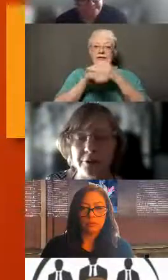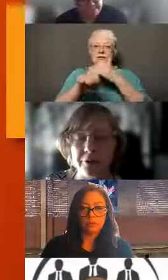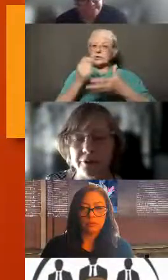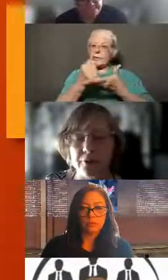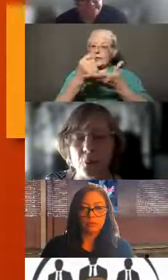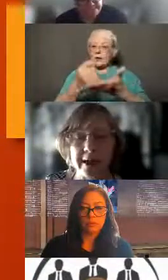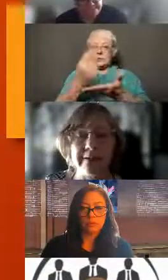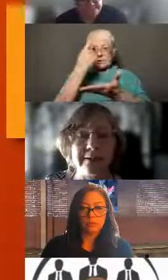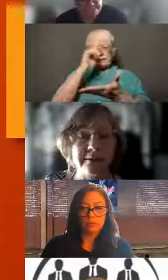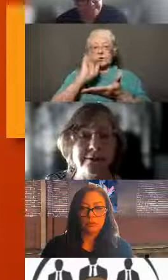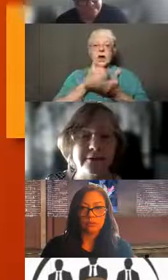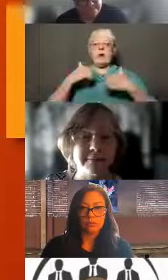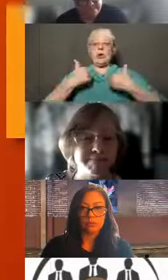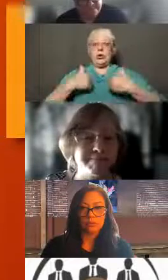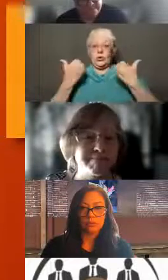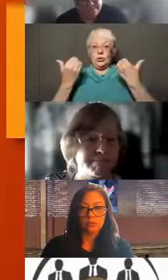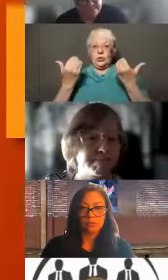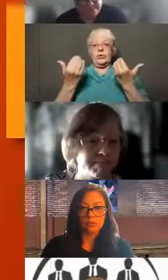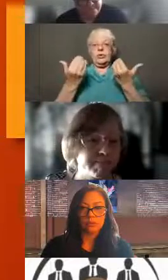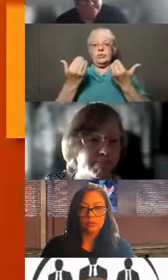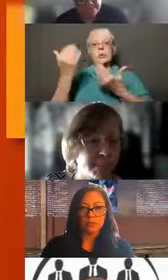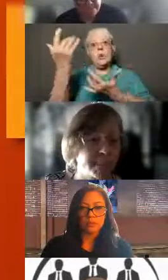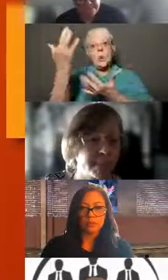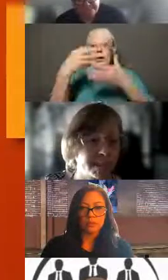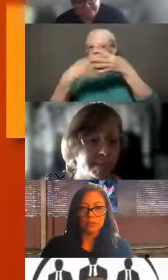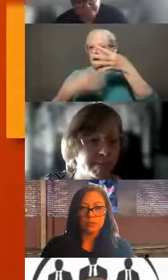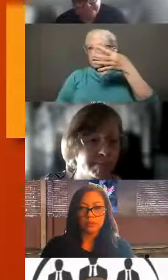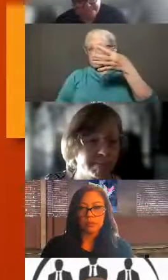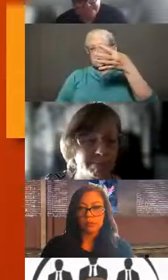our youth. Wait lists.